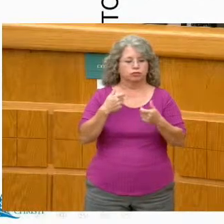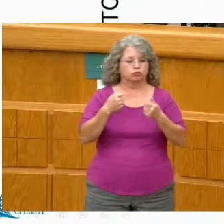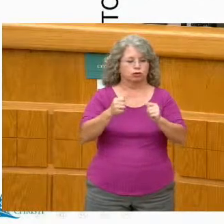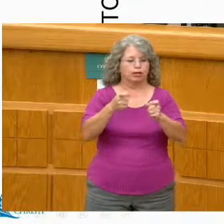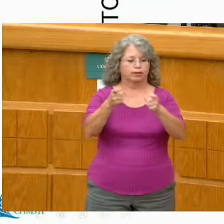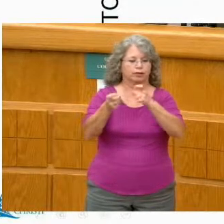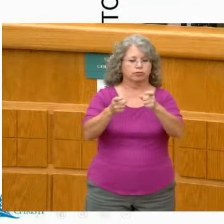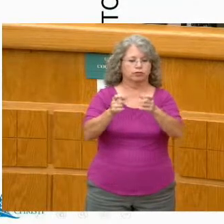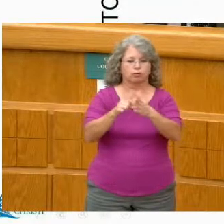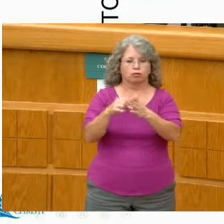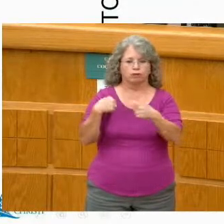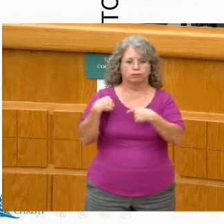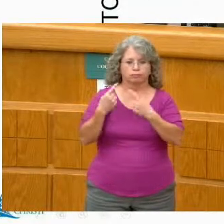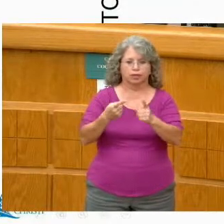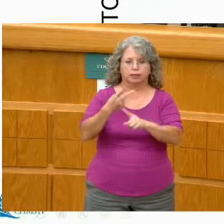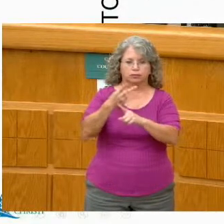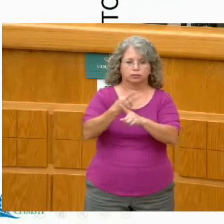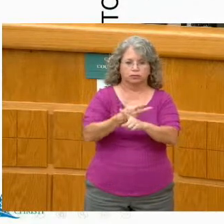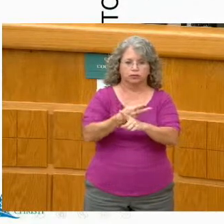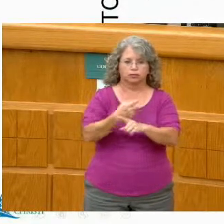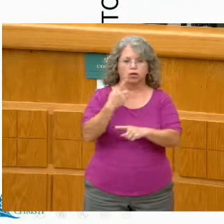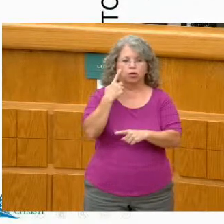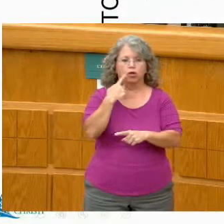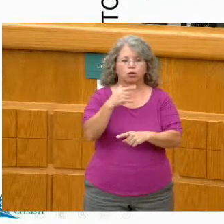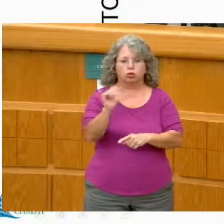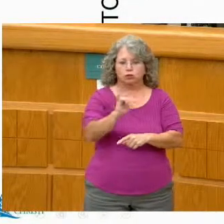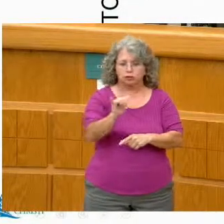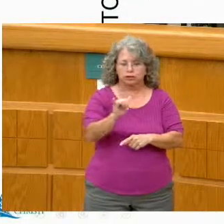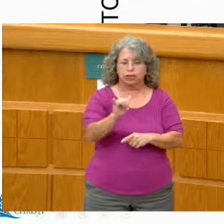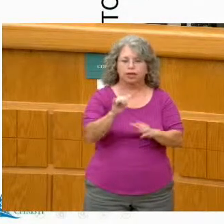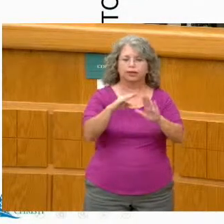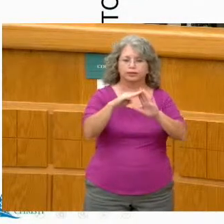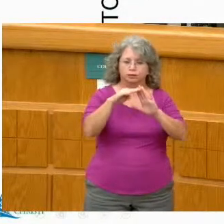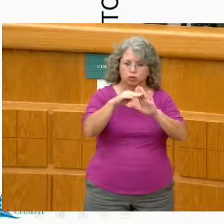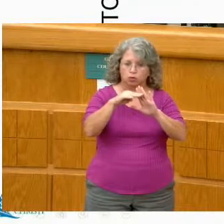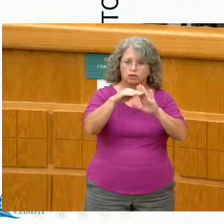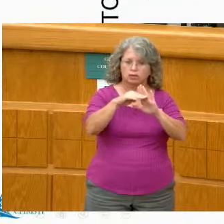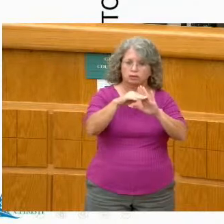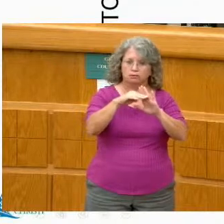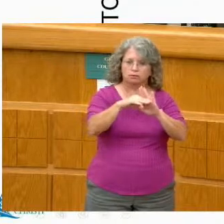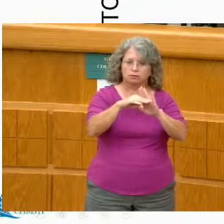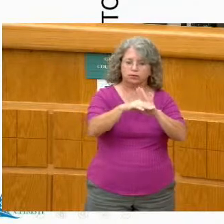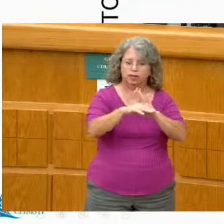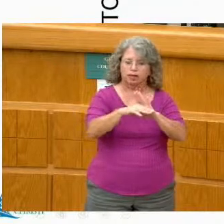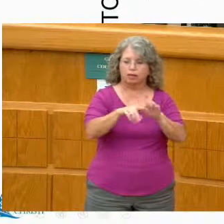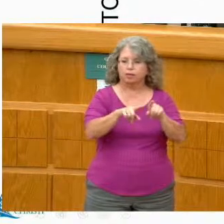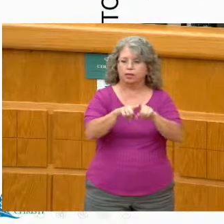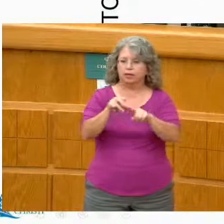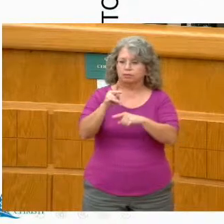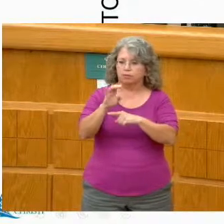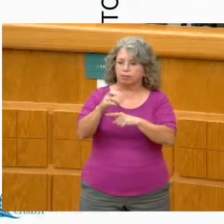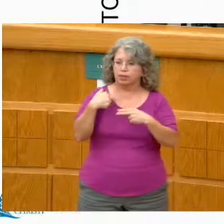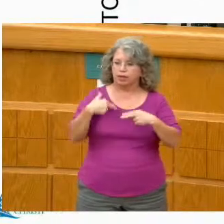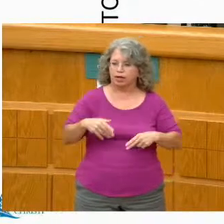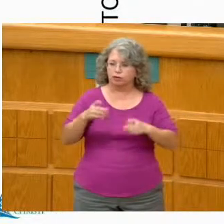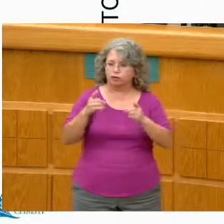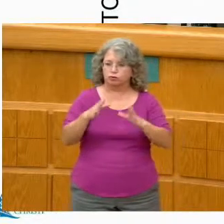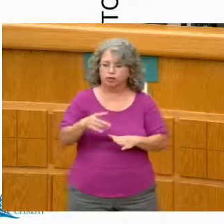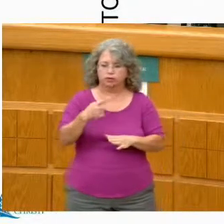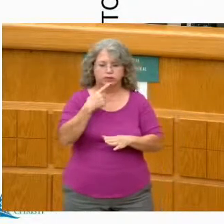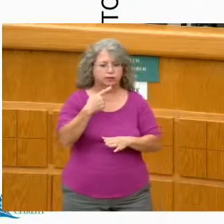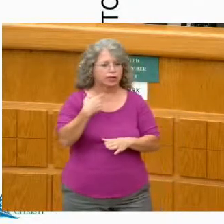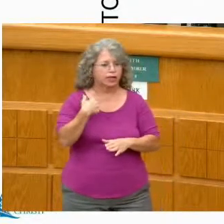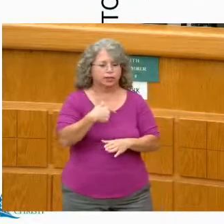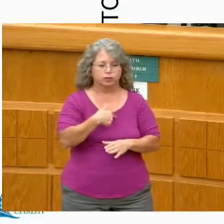been trying to get control of for the better part of 2 months at this point. Looks like we're moving in the right direction, but as Public Health